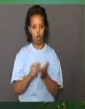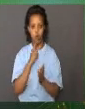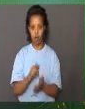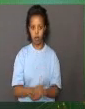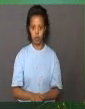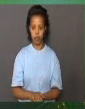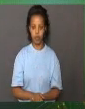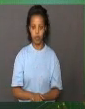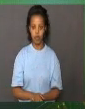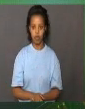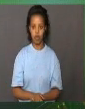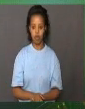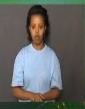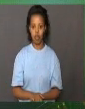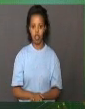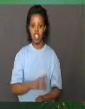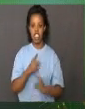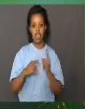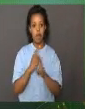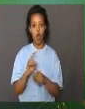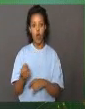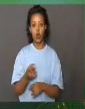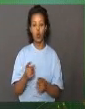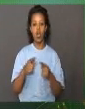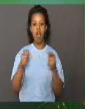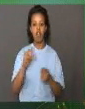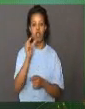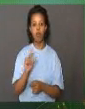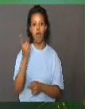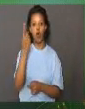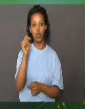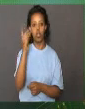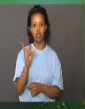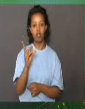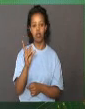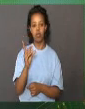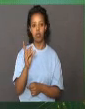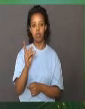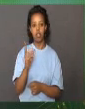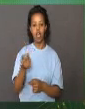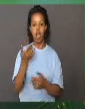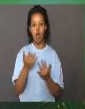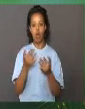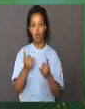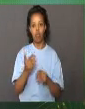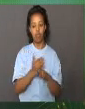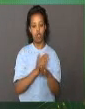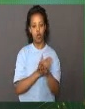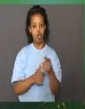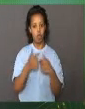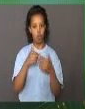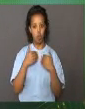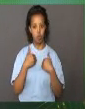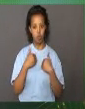The development of modern antibiotics was based on the work of a few